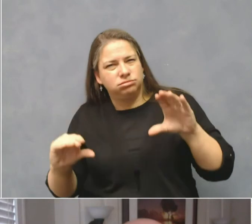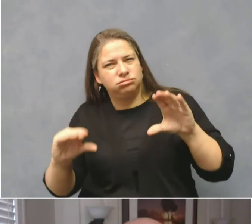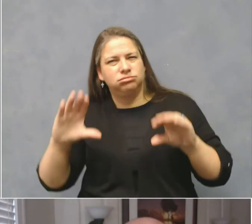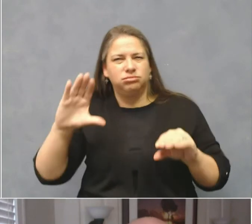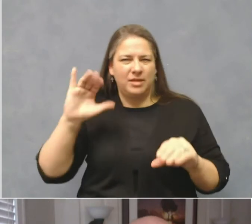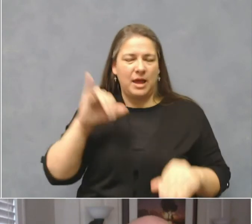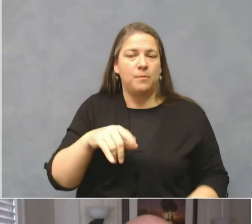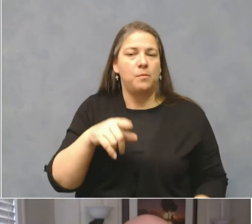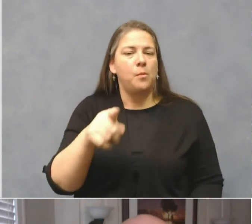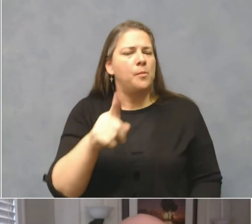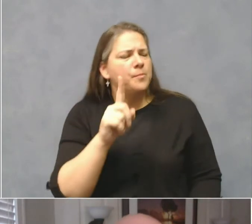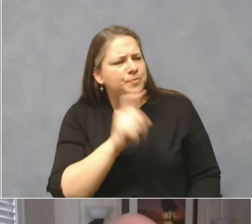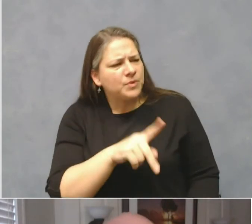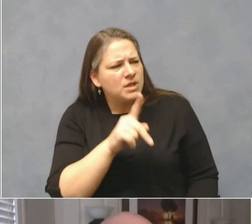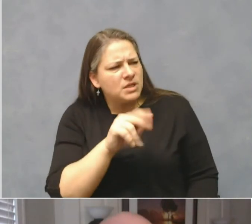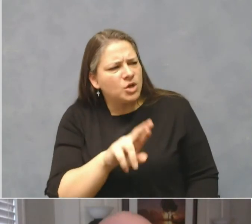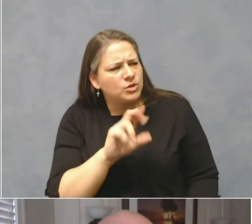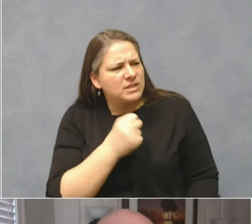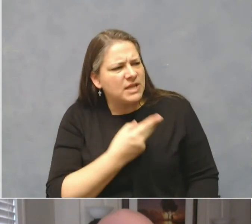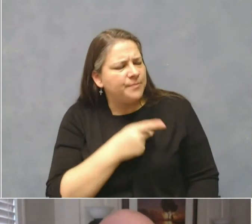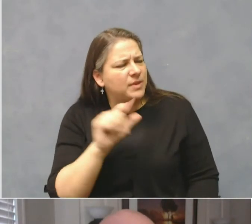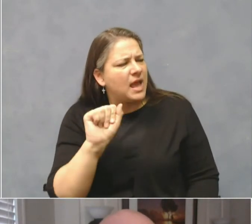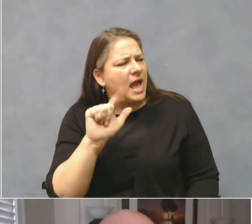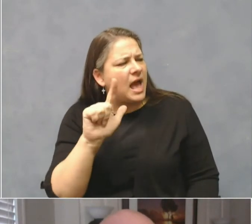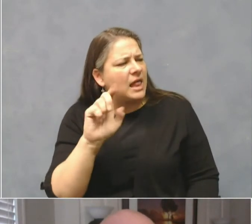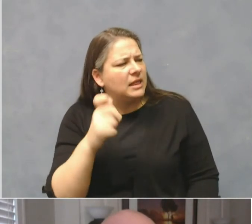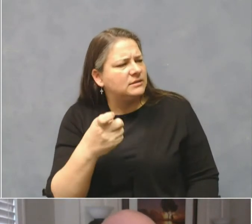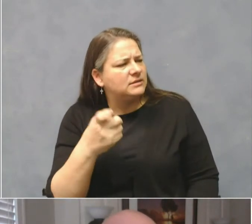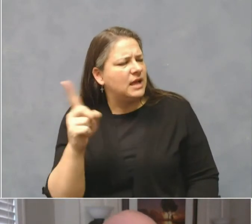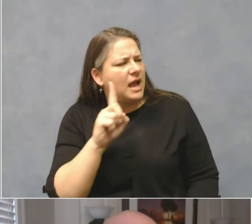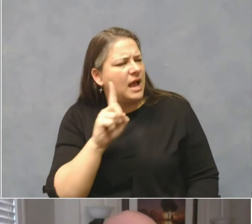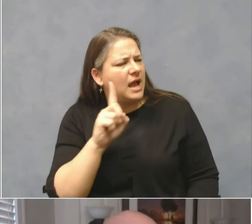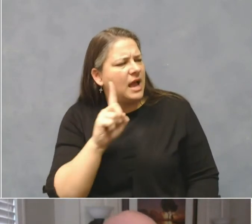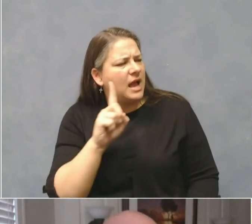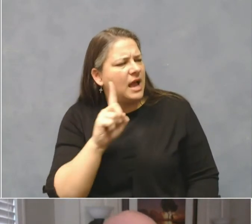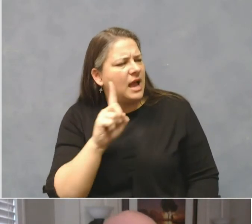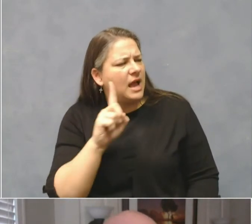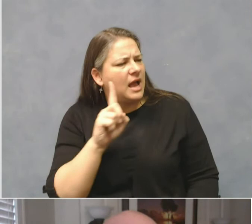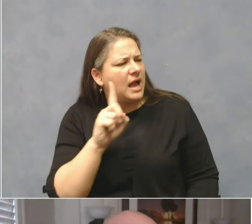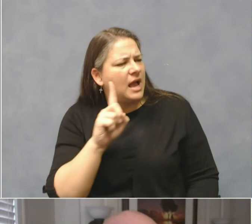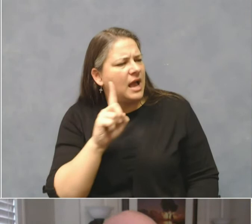Have you, Alex Ebert from Bloomberg is asking a question where I think you can explain